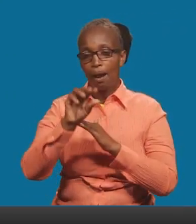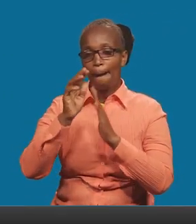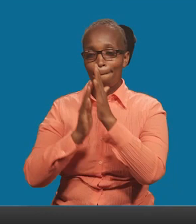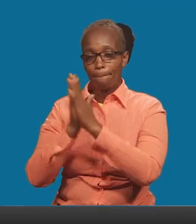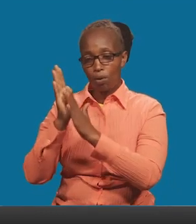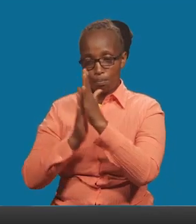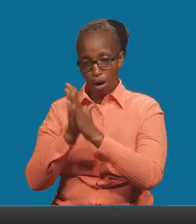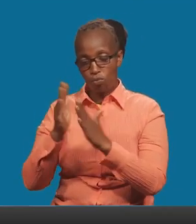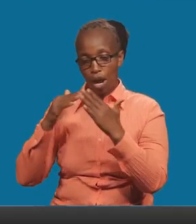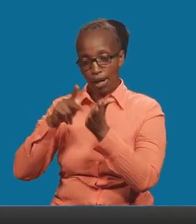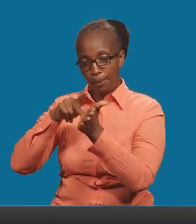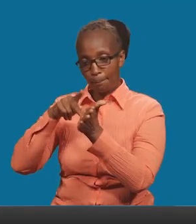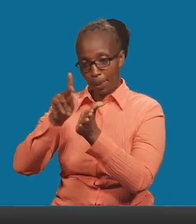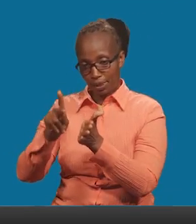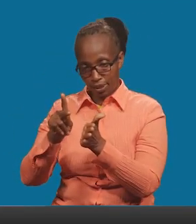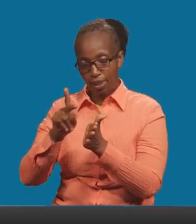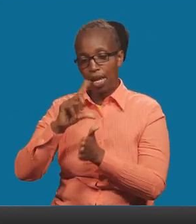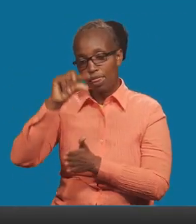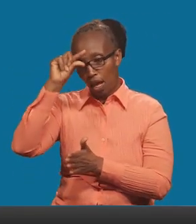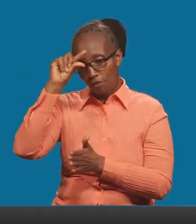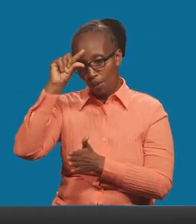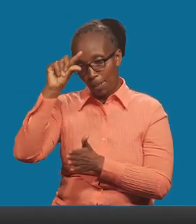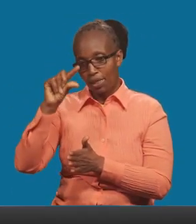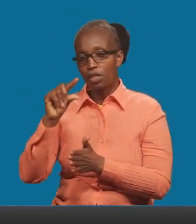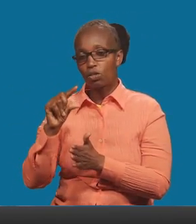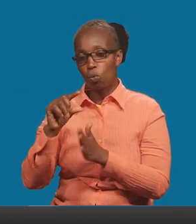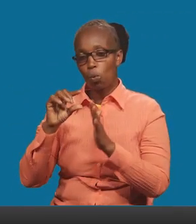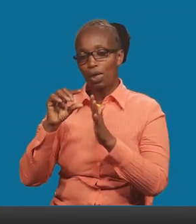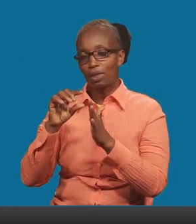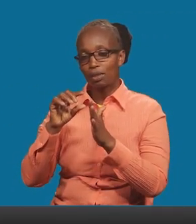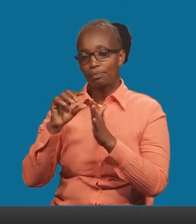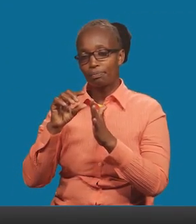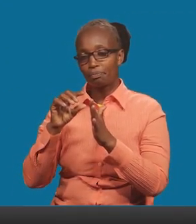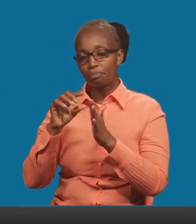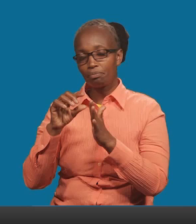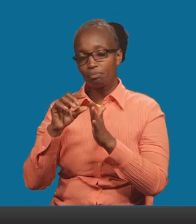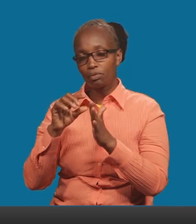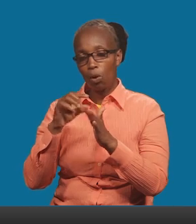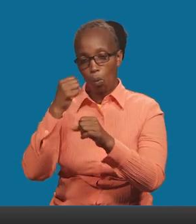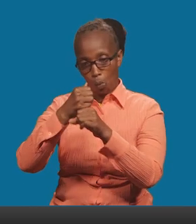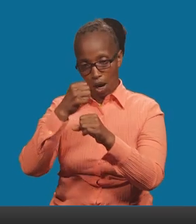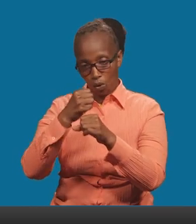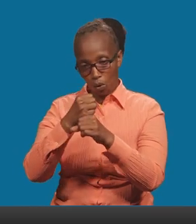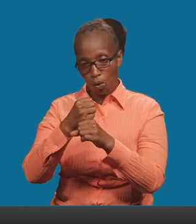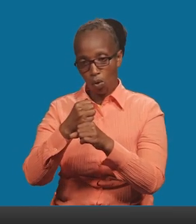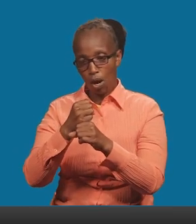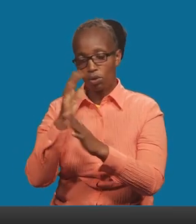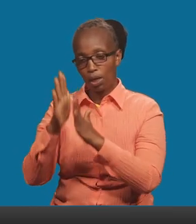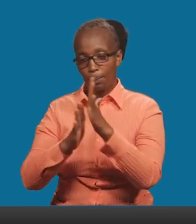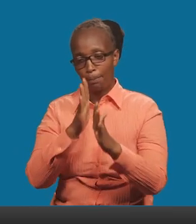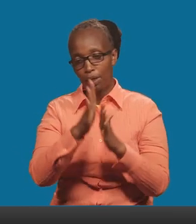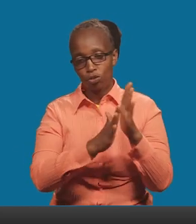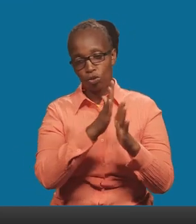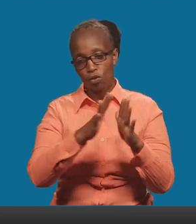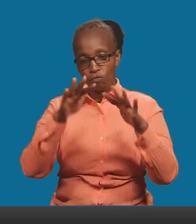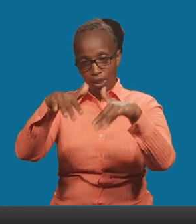fidia, akidokeza kwamba serikali itagaramikia mazishi ya mwenda zake. Mukami Kimathi has been the symbol of